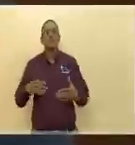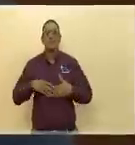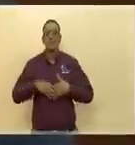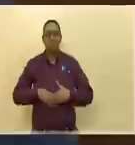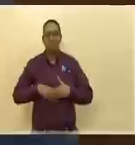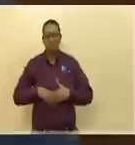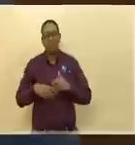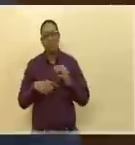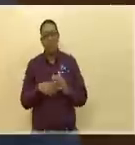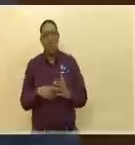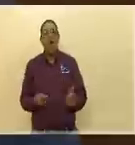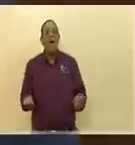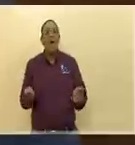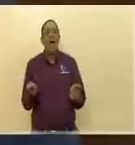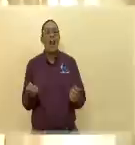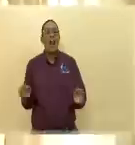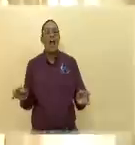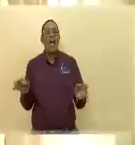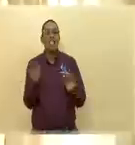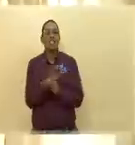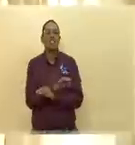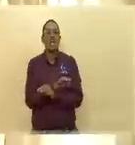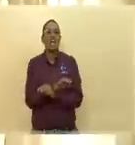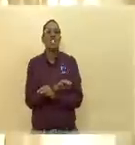handshake and exchange of the